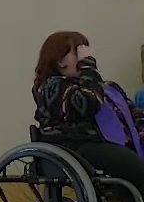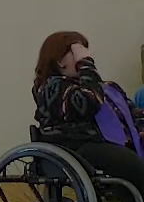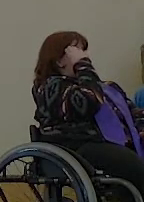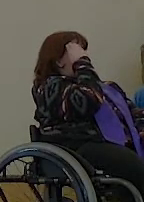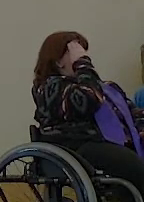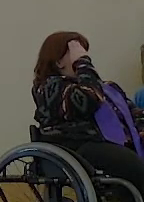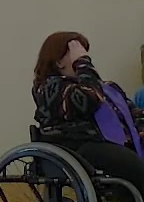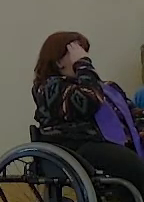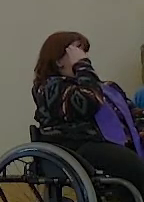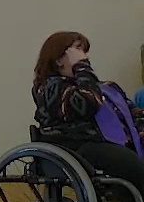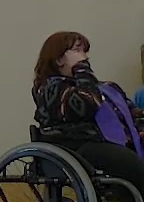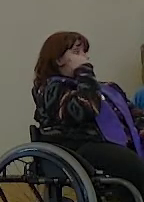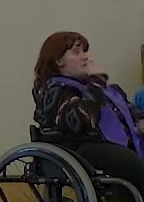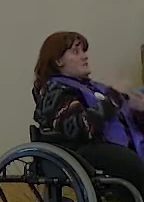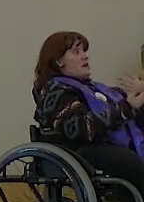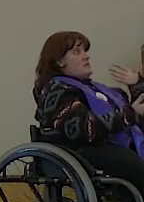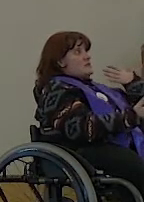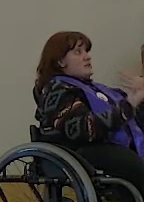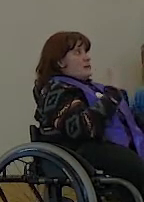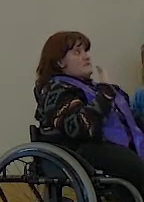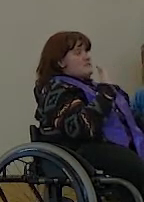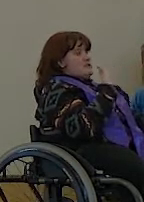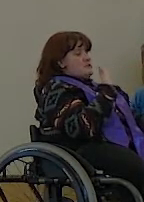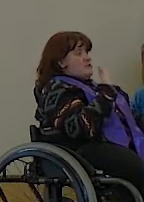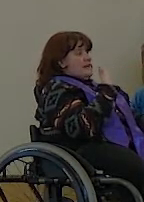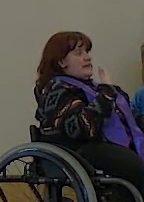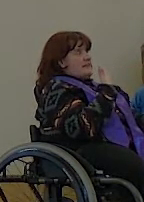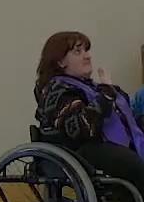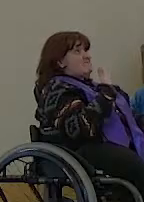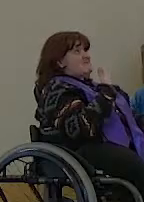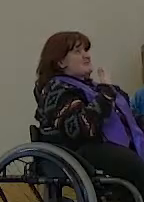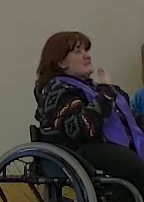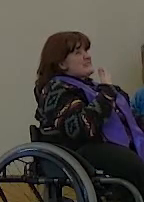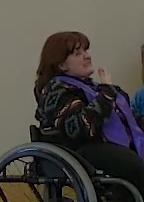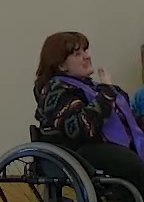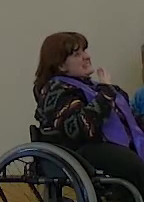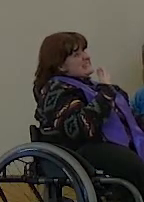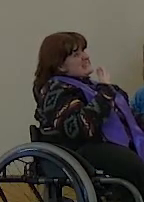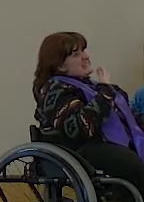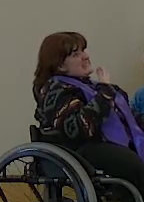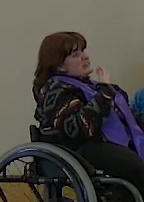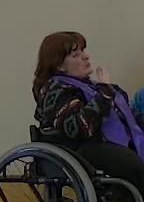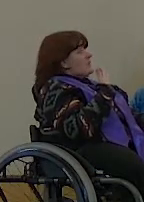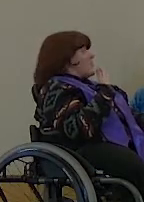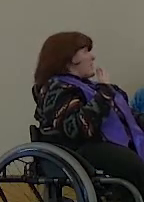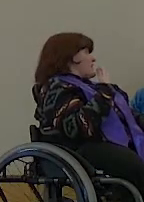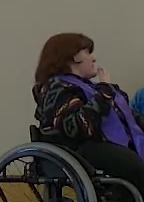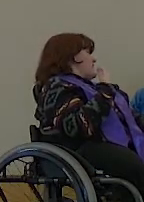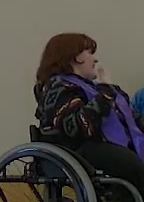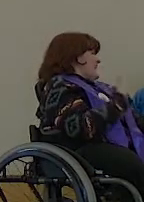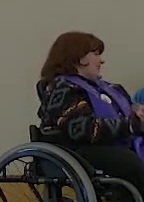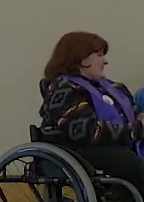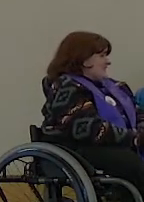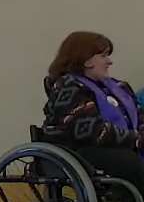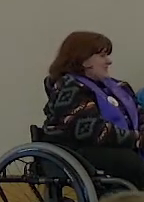they're trainers. They're really I know. Oh, so it's all health They related. train for it. It's all health. Yeah.